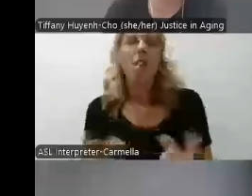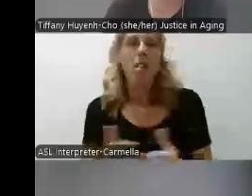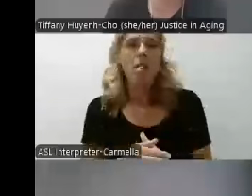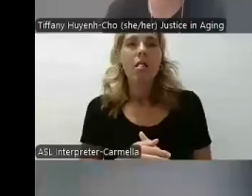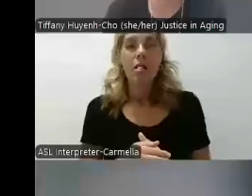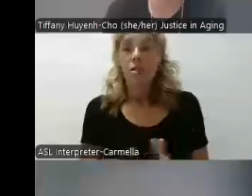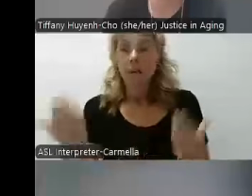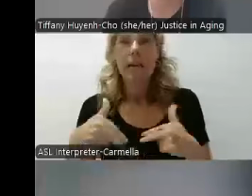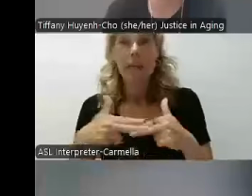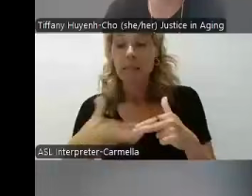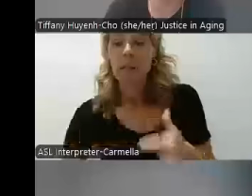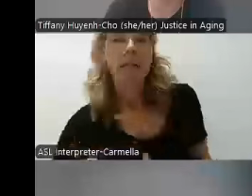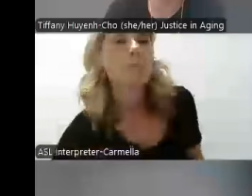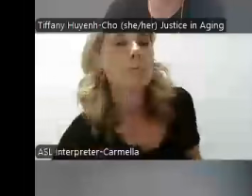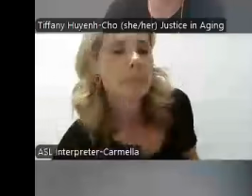Next slide.